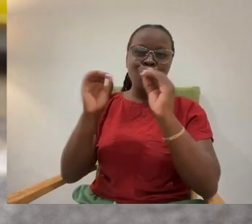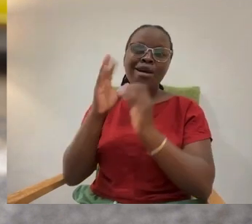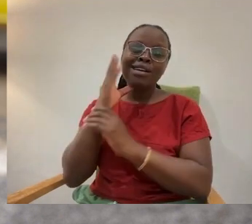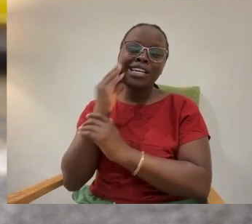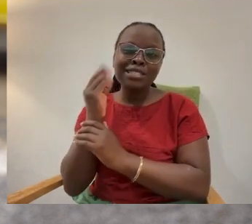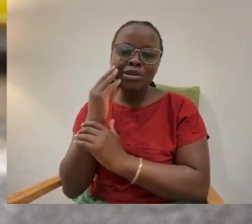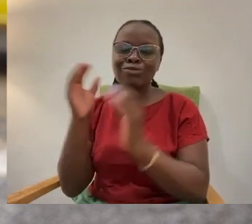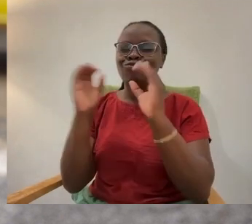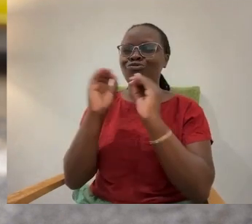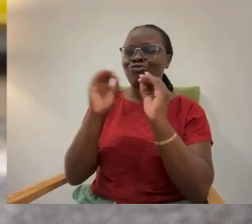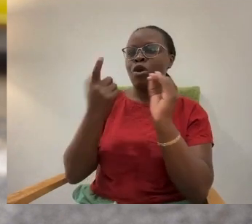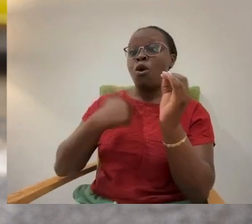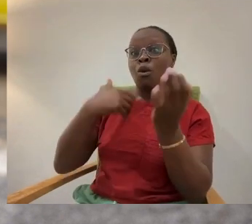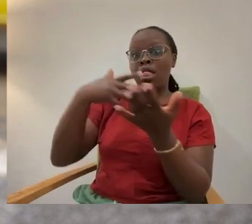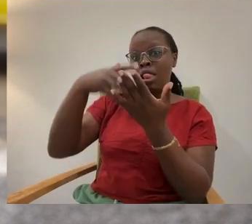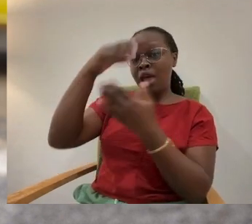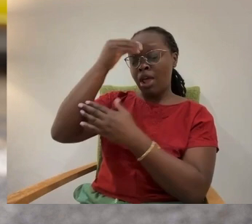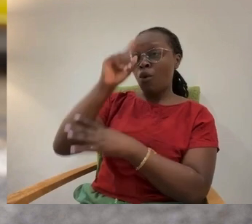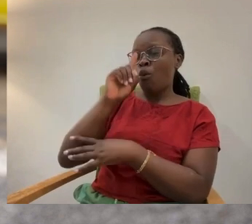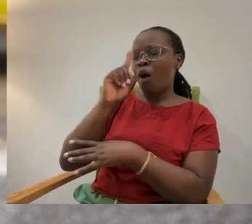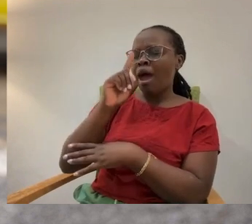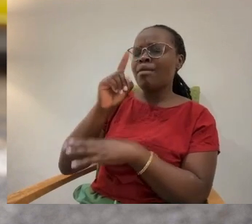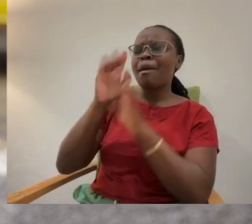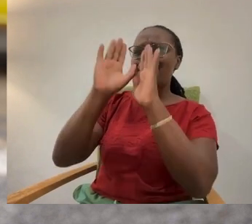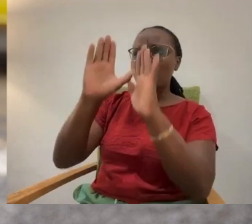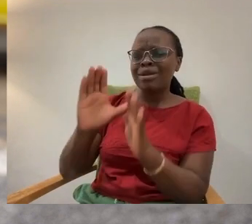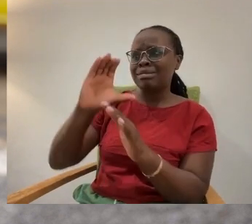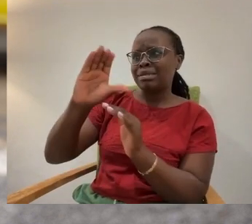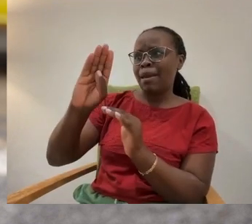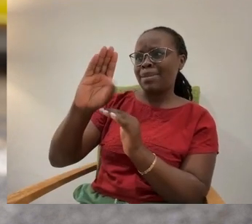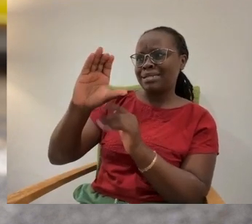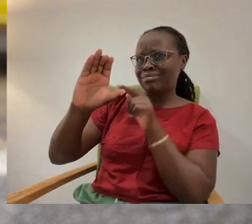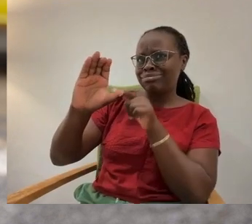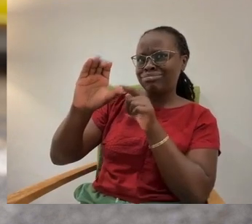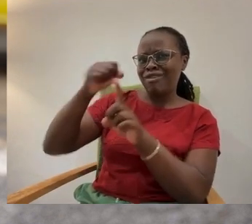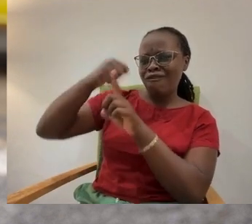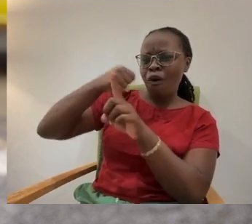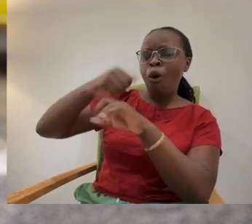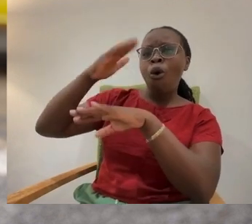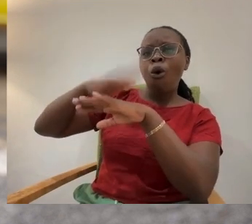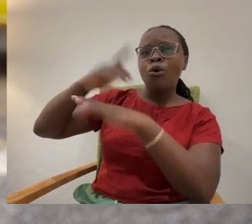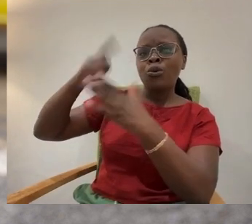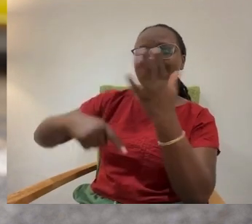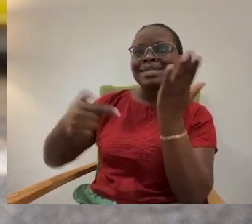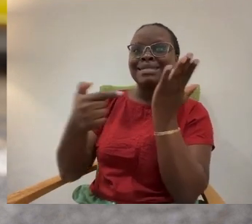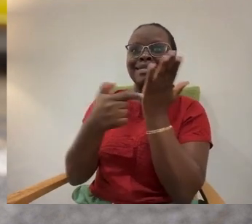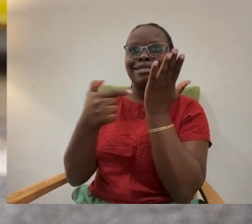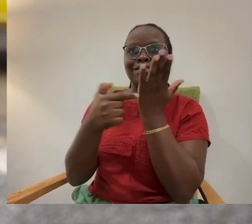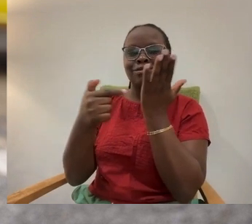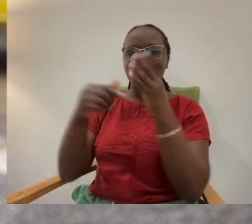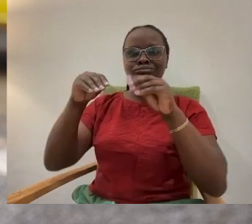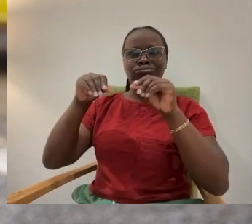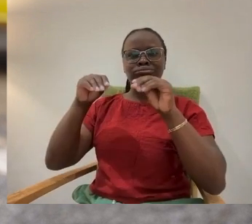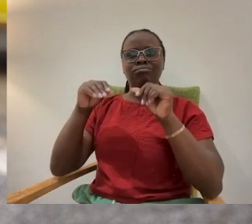materials. We learned that one of the core competencies that had really been emphasized upon was digital literacy.